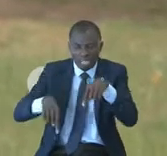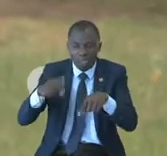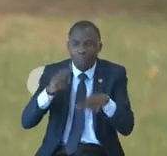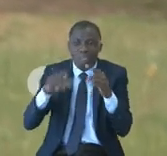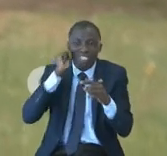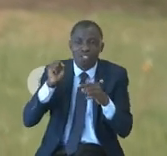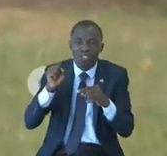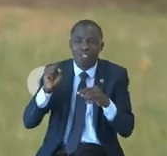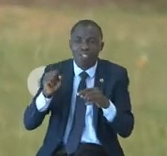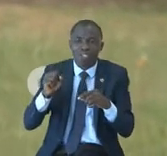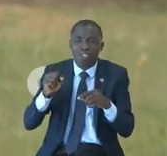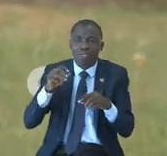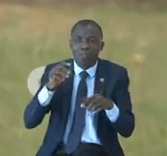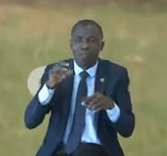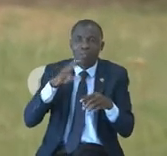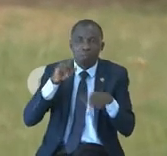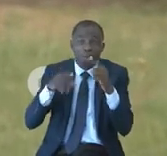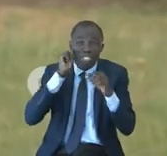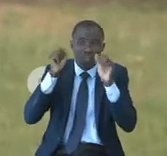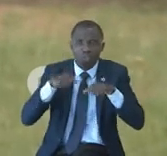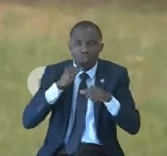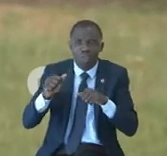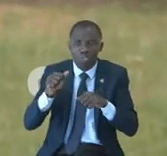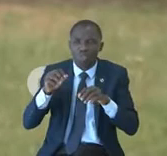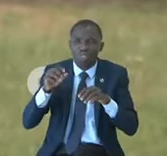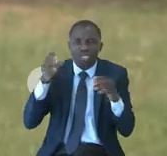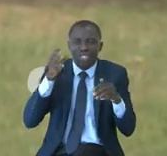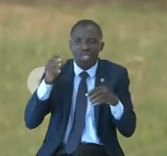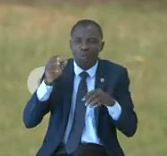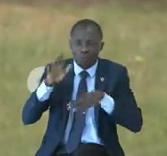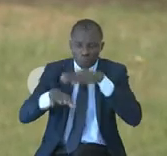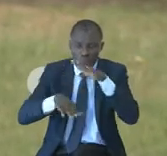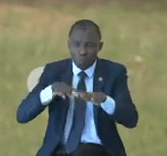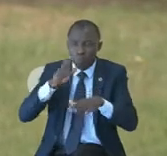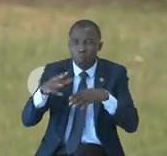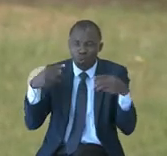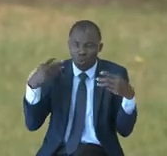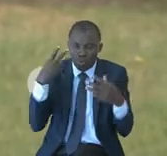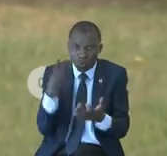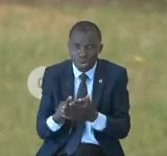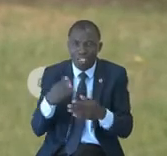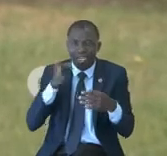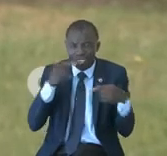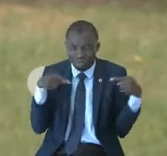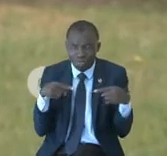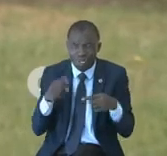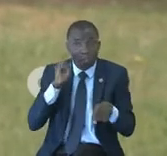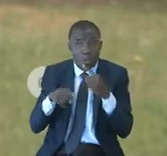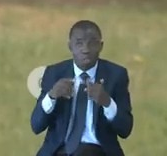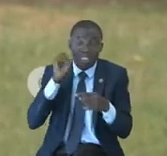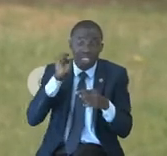uncomfortable, pains, excruciating pains. But at a time, I depend and believe God